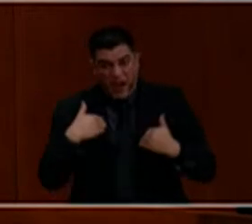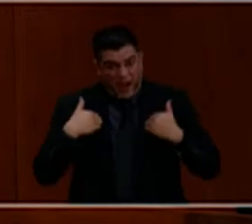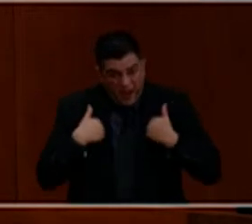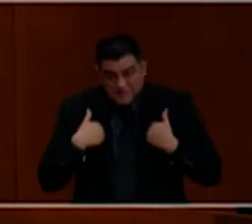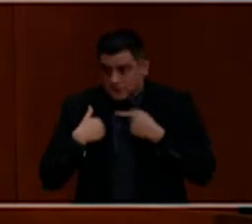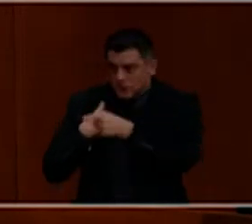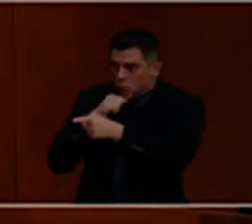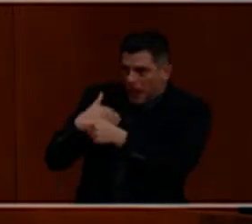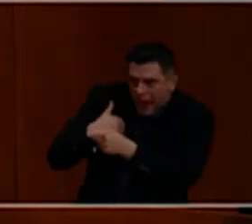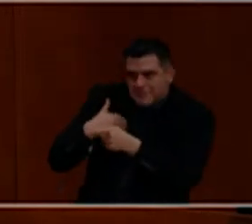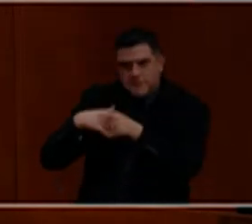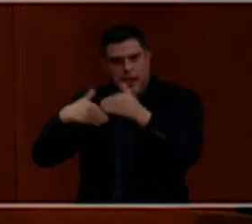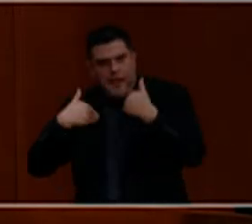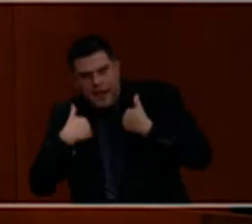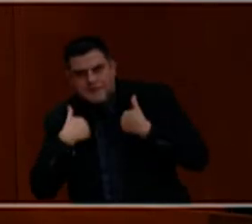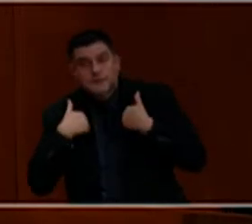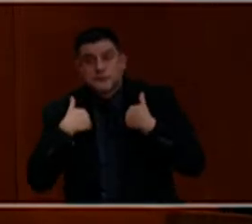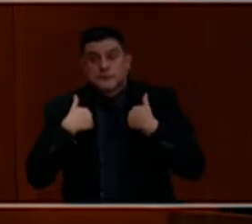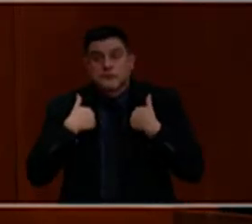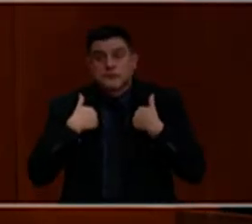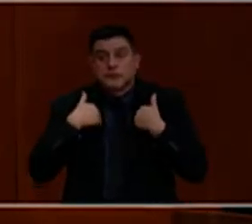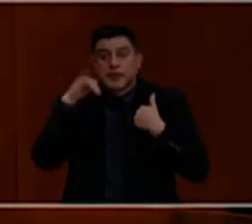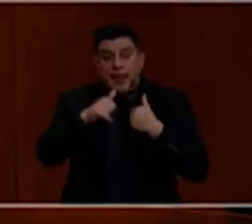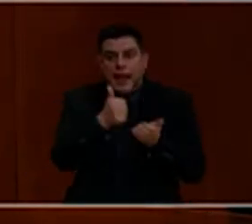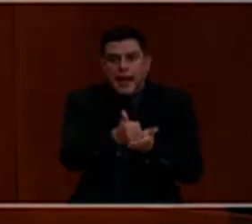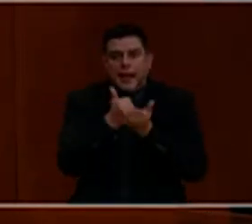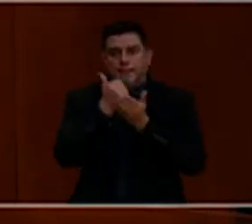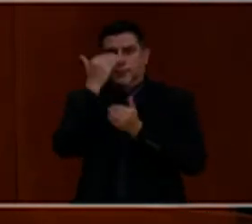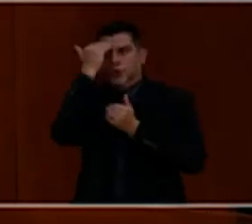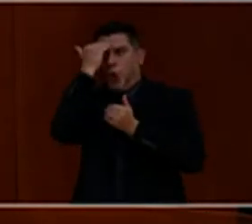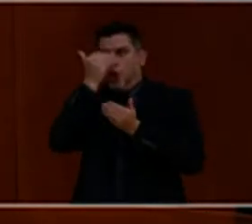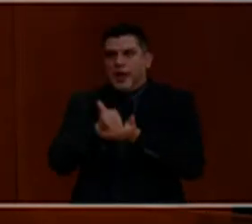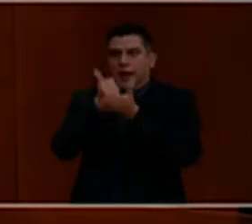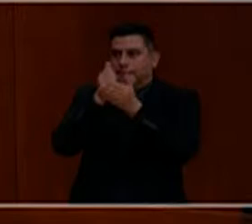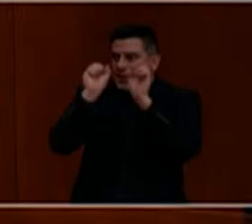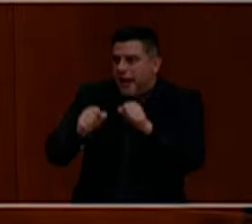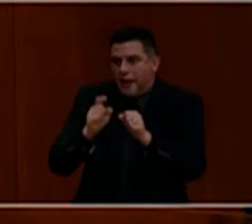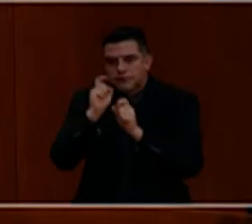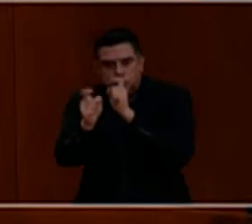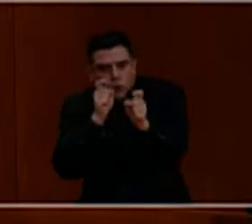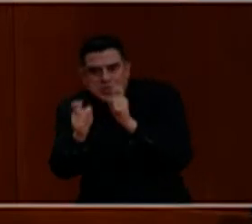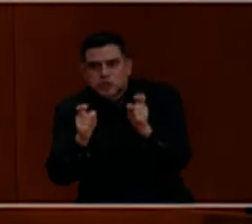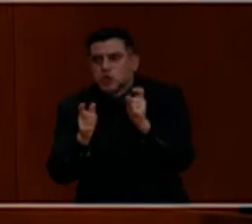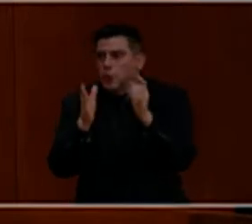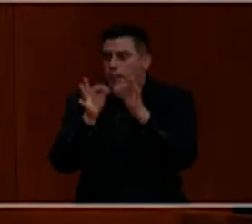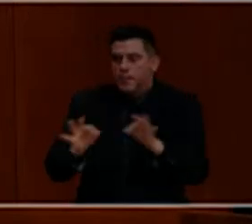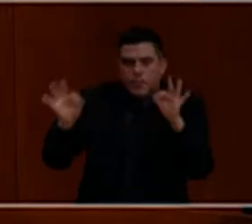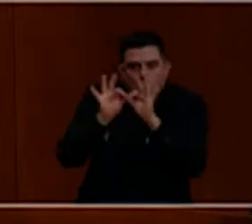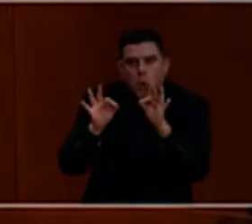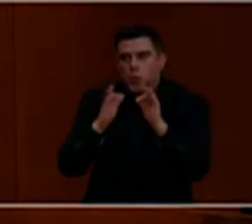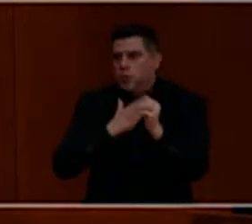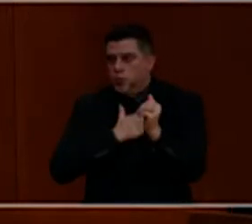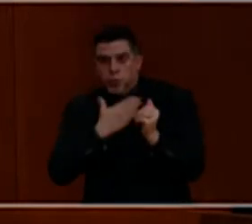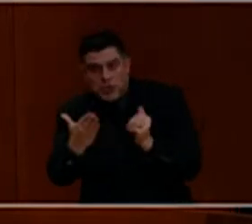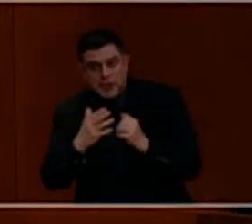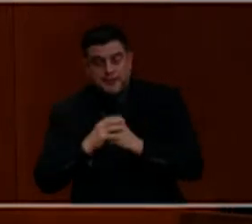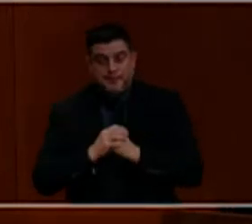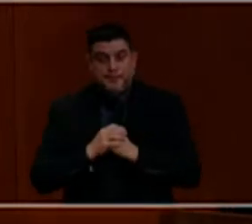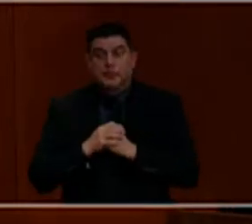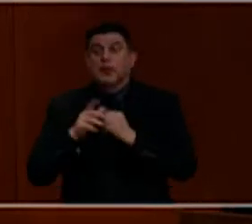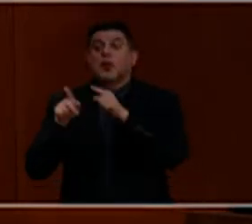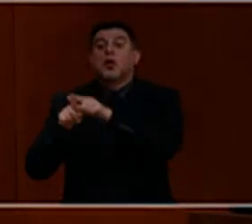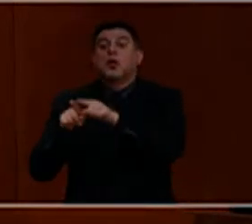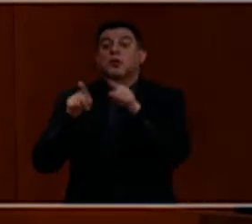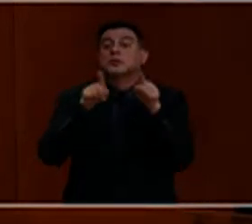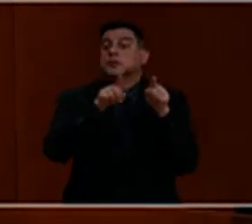that we see and the ability to interrupt transmission. And then in other key critical areas, it's really important to have